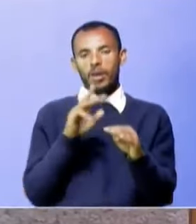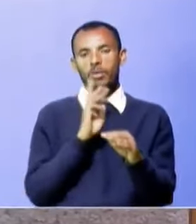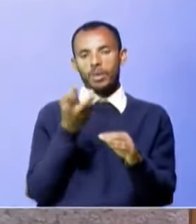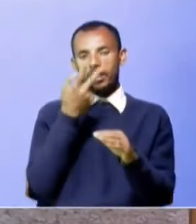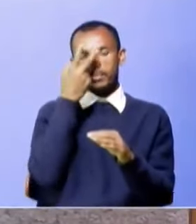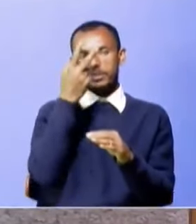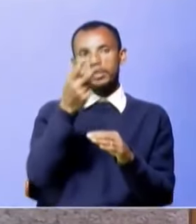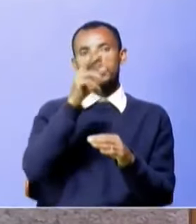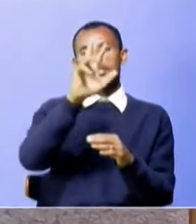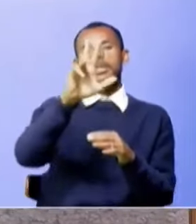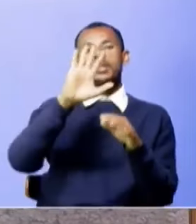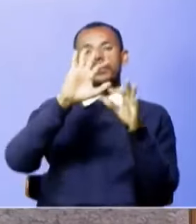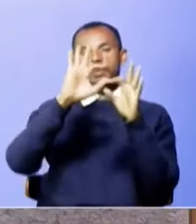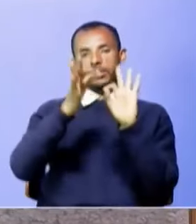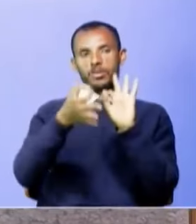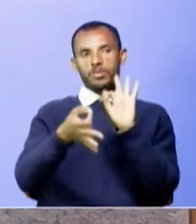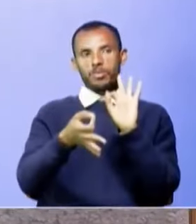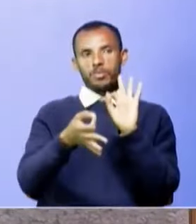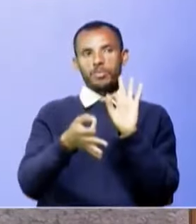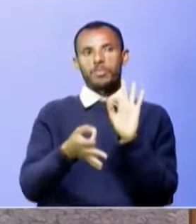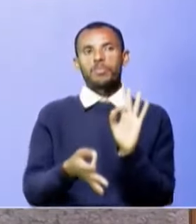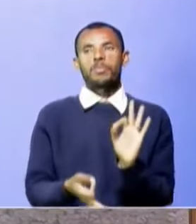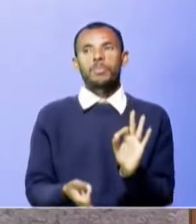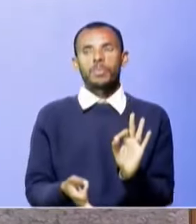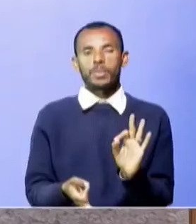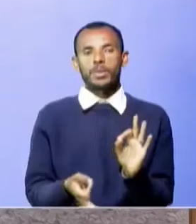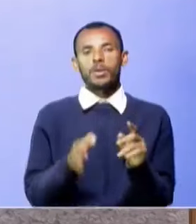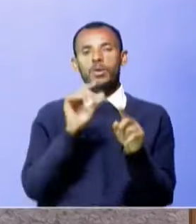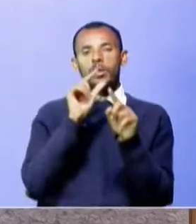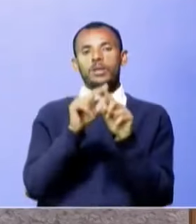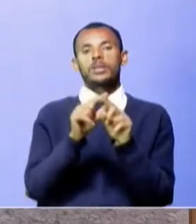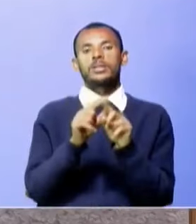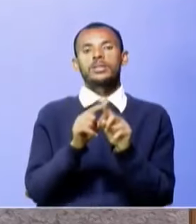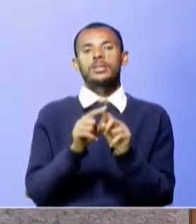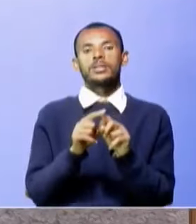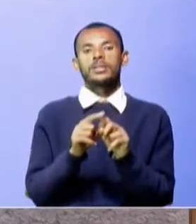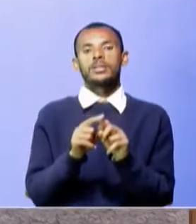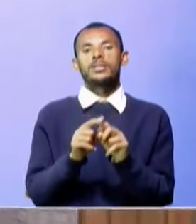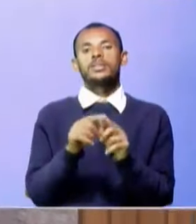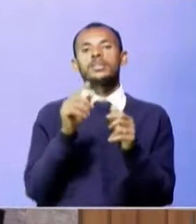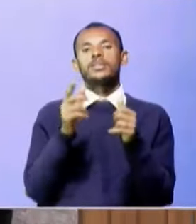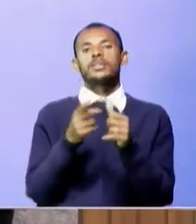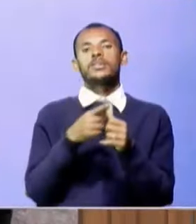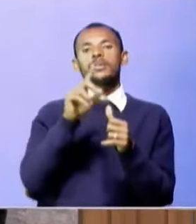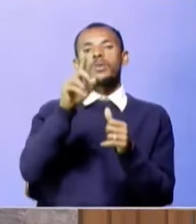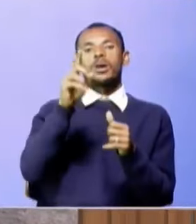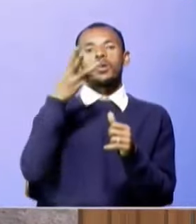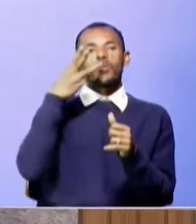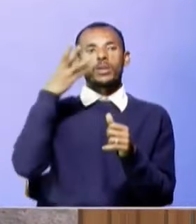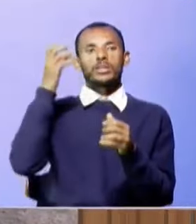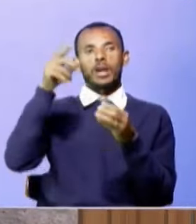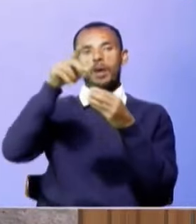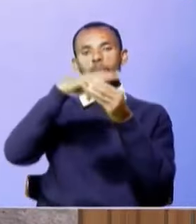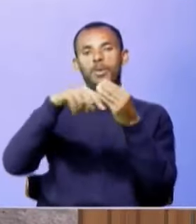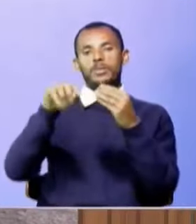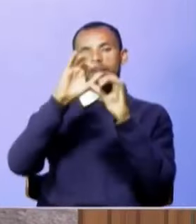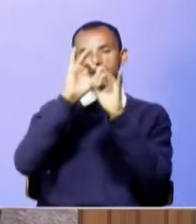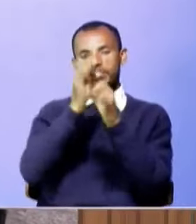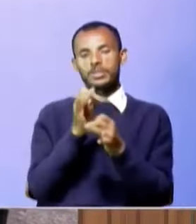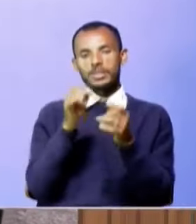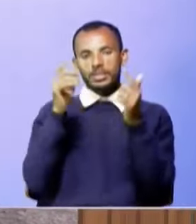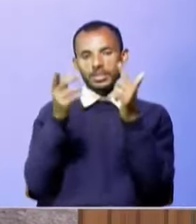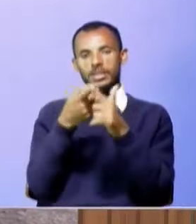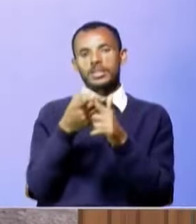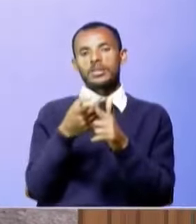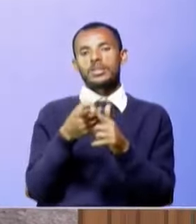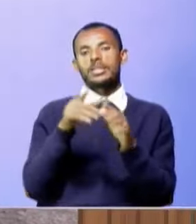seen 3 definitions of terms, okay? The first one was about experiment. The second one was